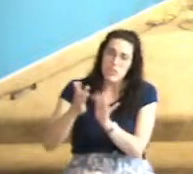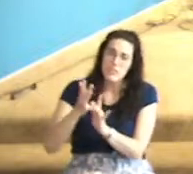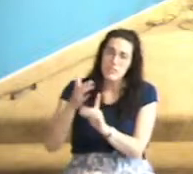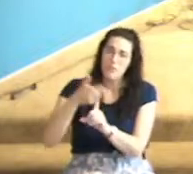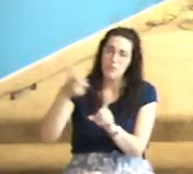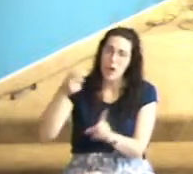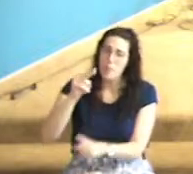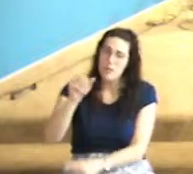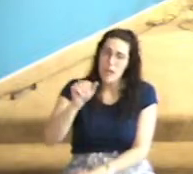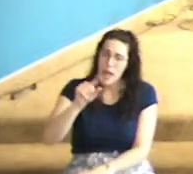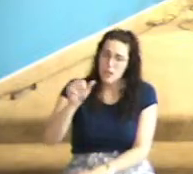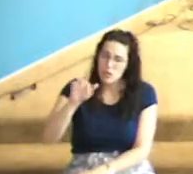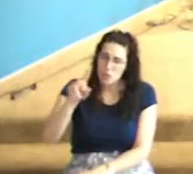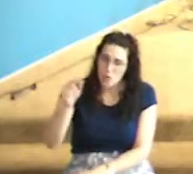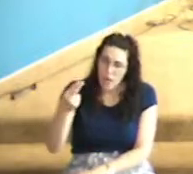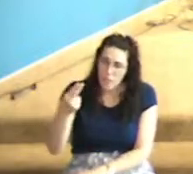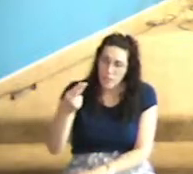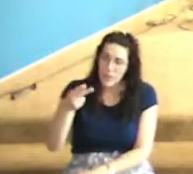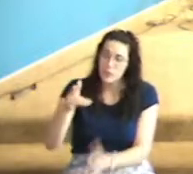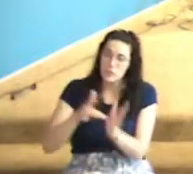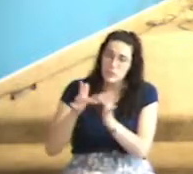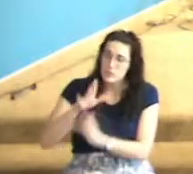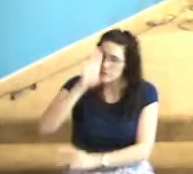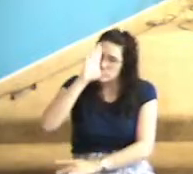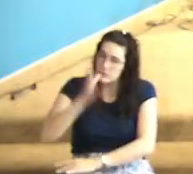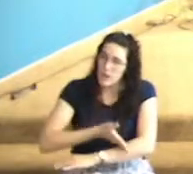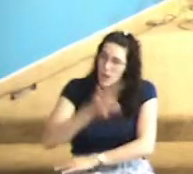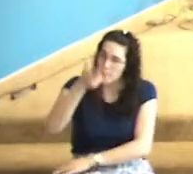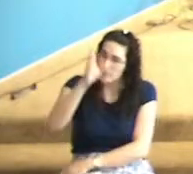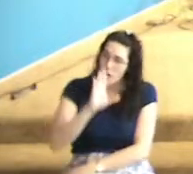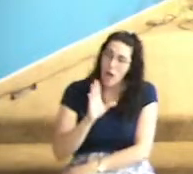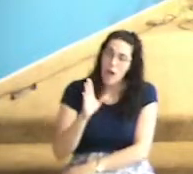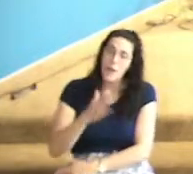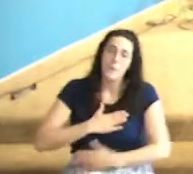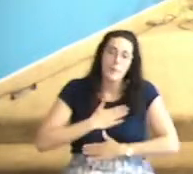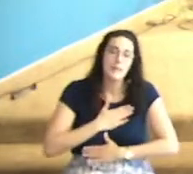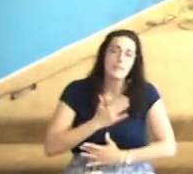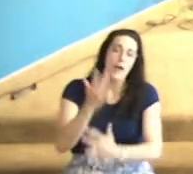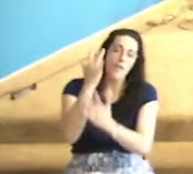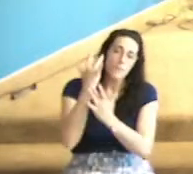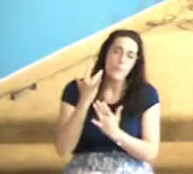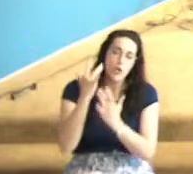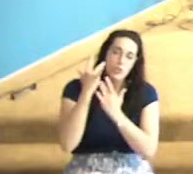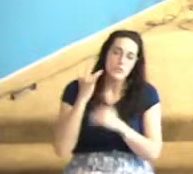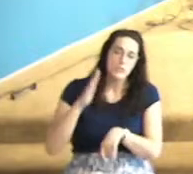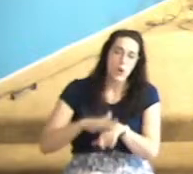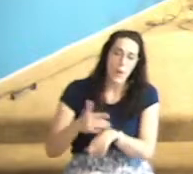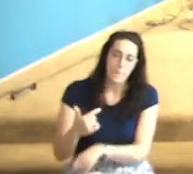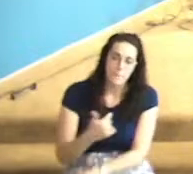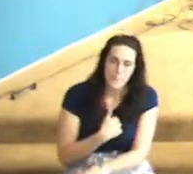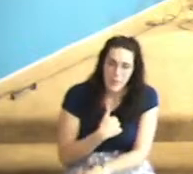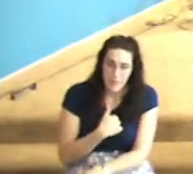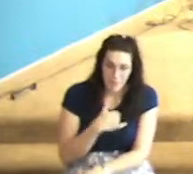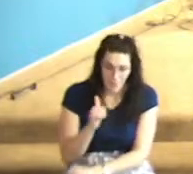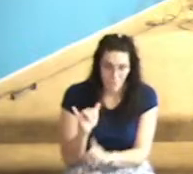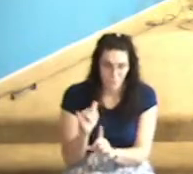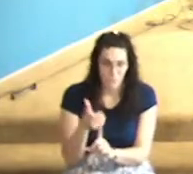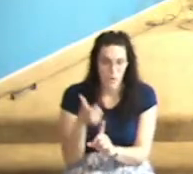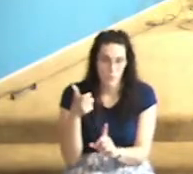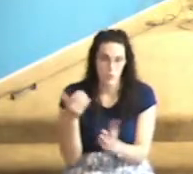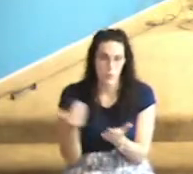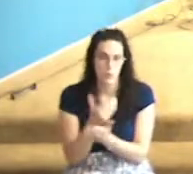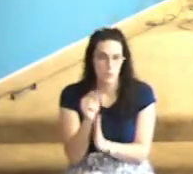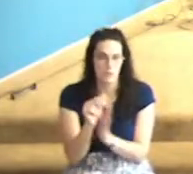of Nazareth, Jesus, Son of God, have mercy on me." That's a New Testament word